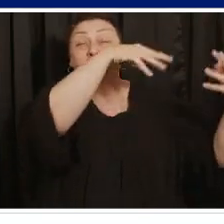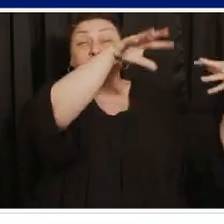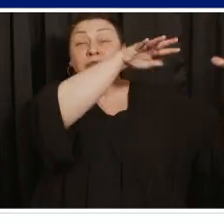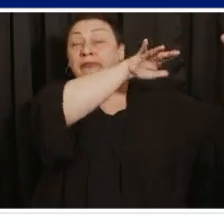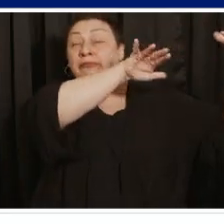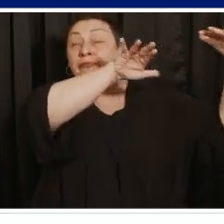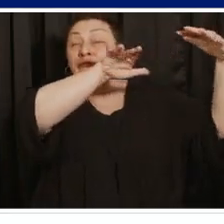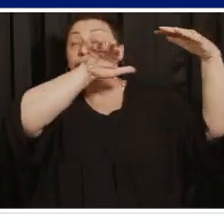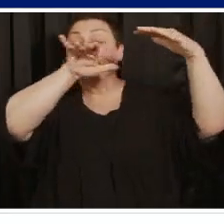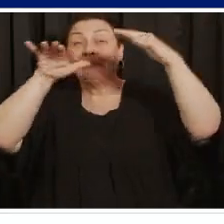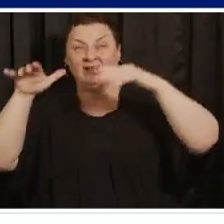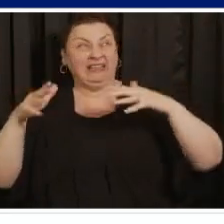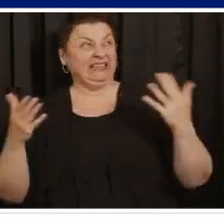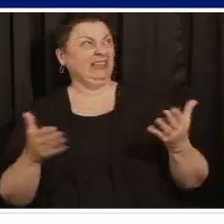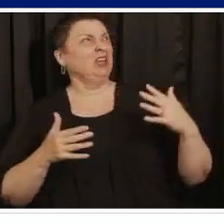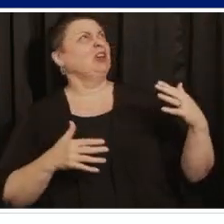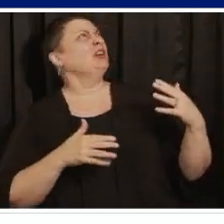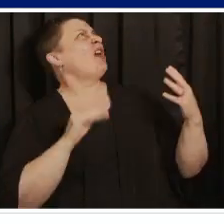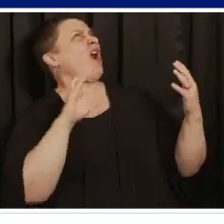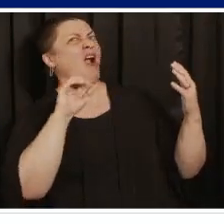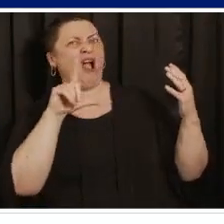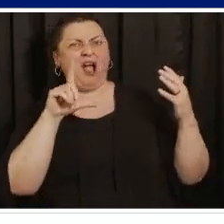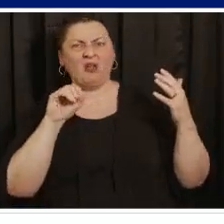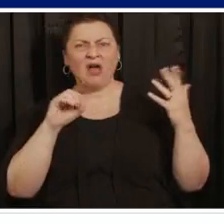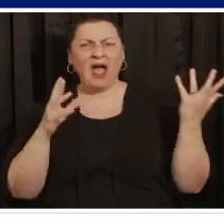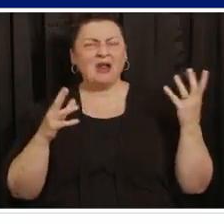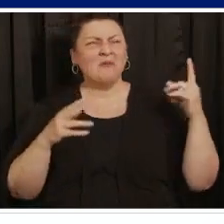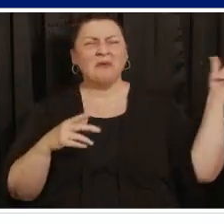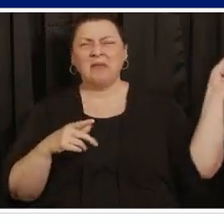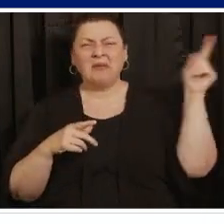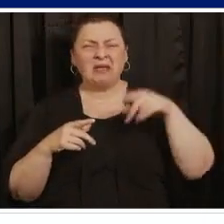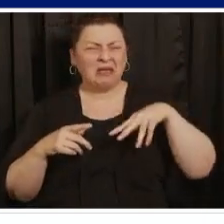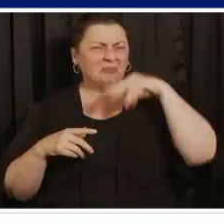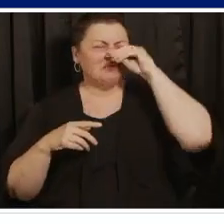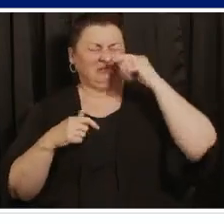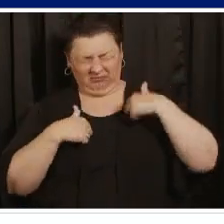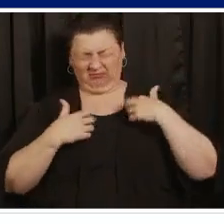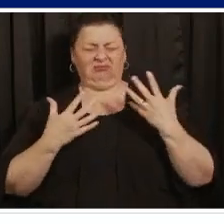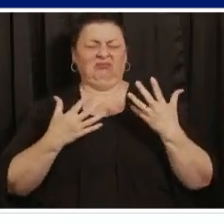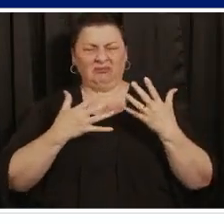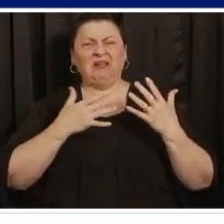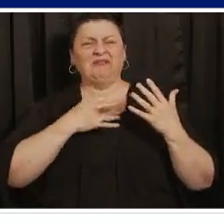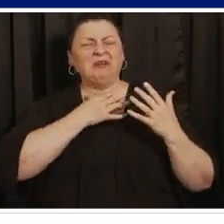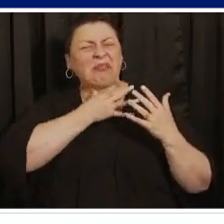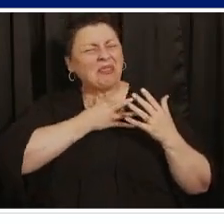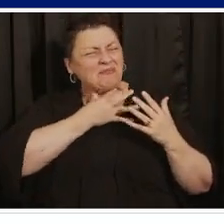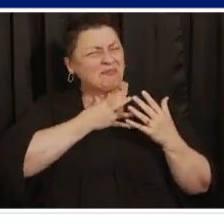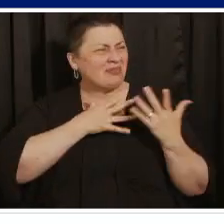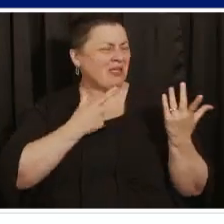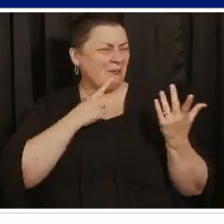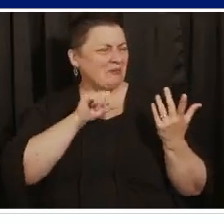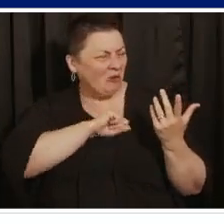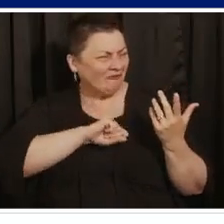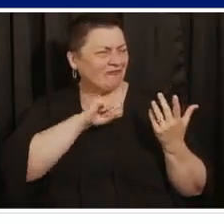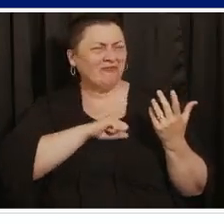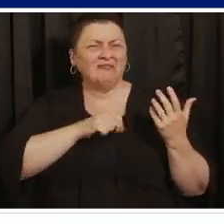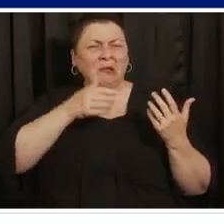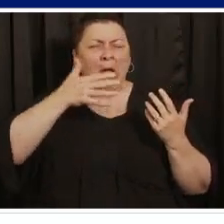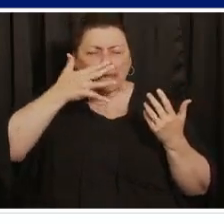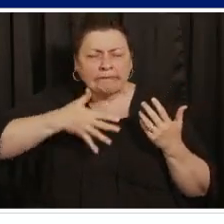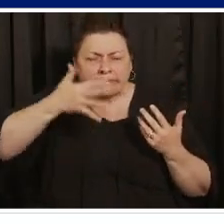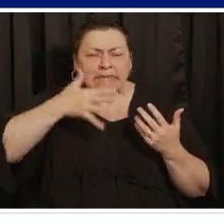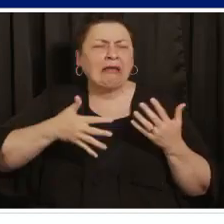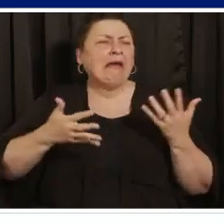those align with COVID symptoms. It might be a sore throat, a runny nose, a cough, and they might be due to air quality, or they might be due to